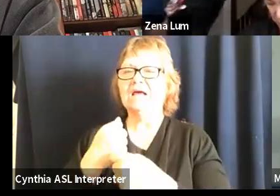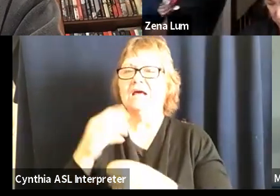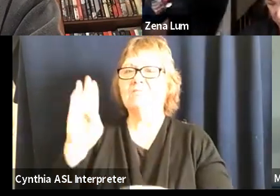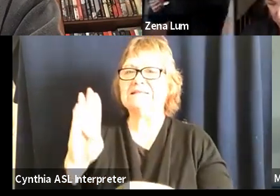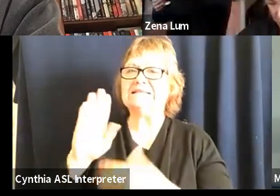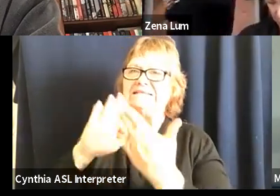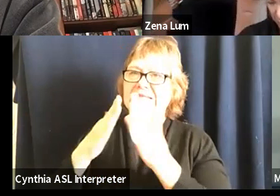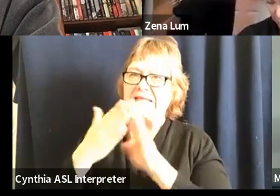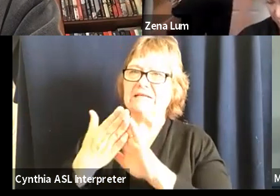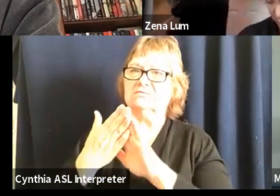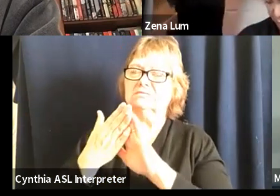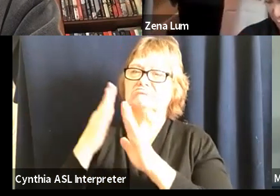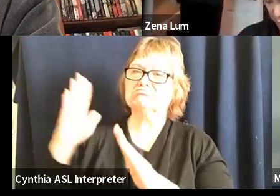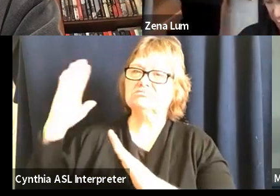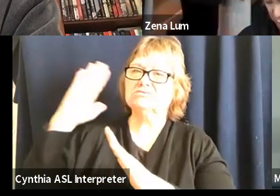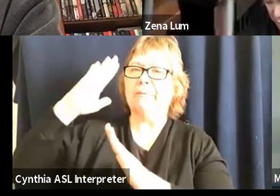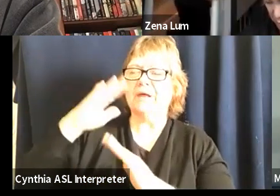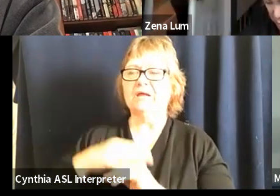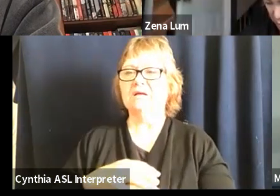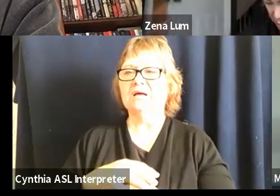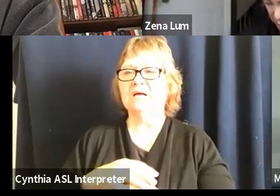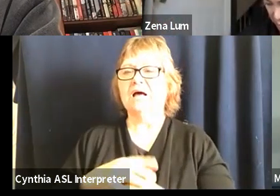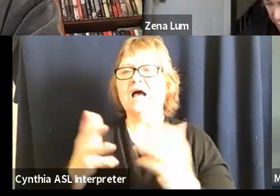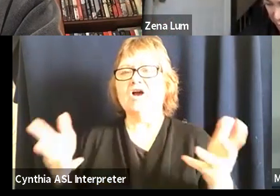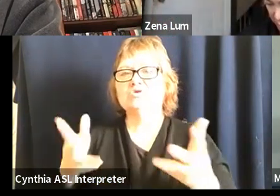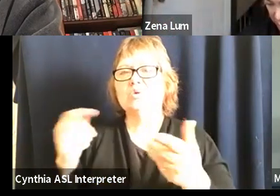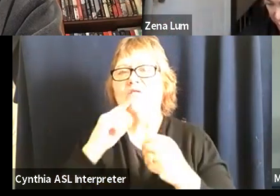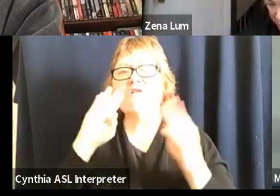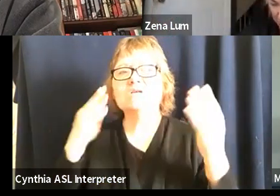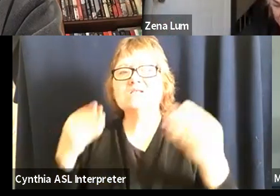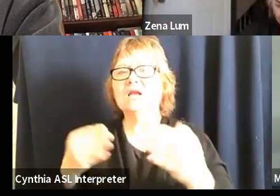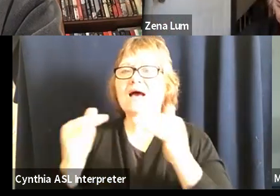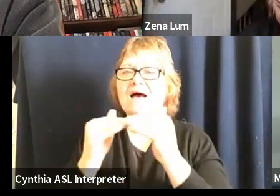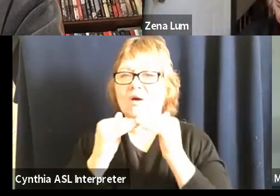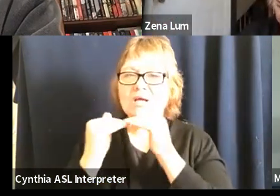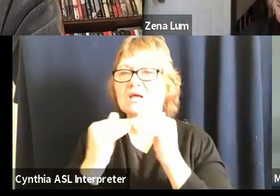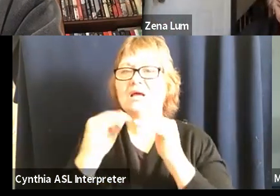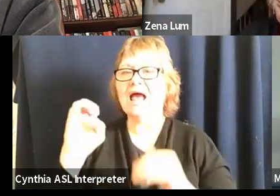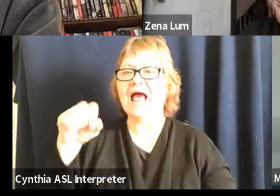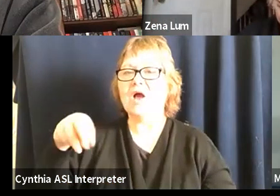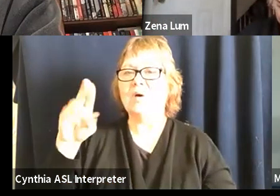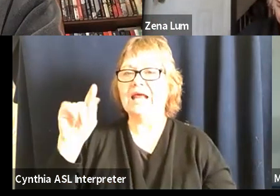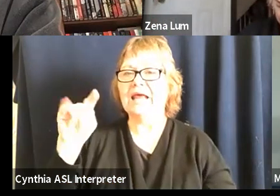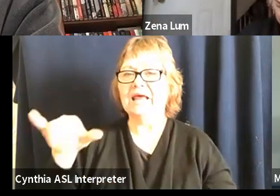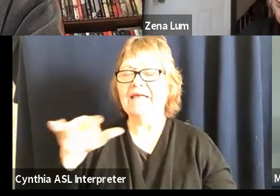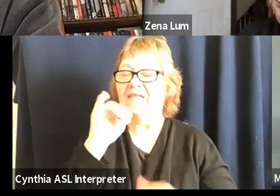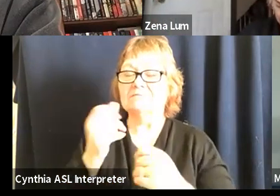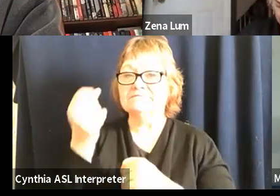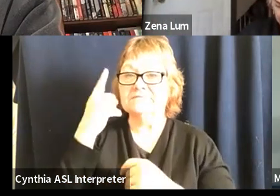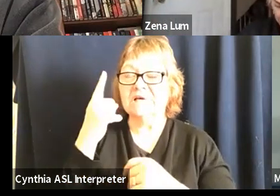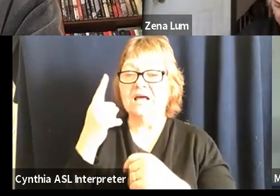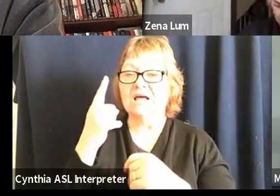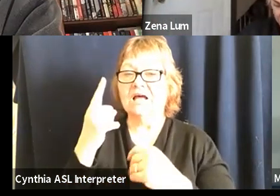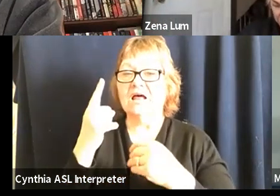become. I urge you to focus on equity in this process, a focus on equity that understands the impacts of longstanding